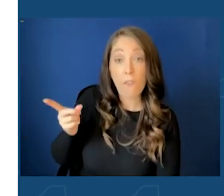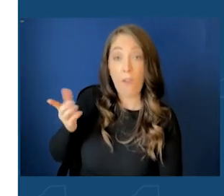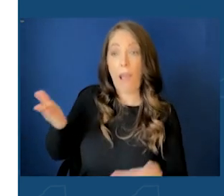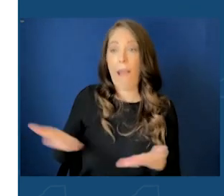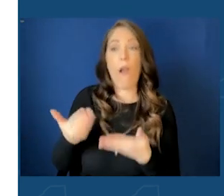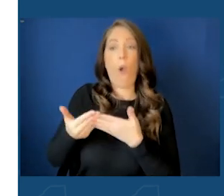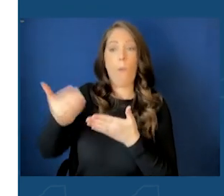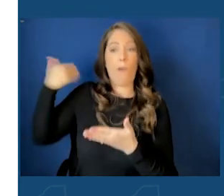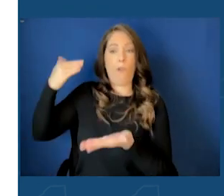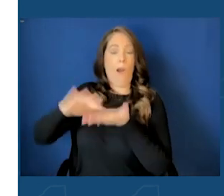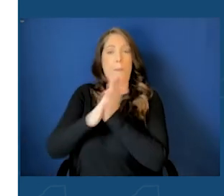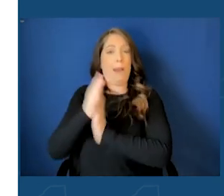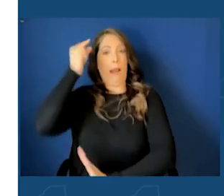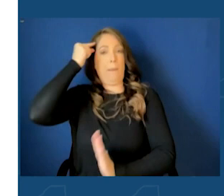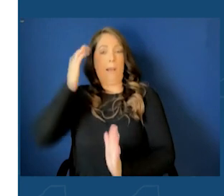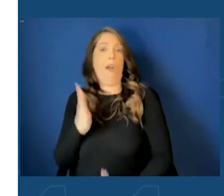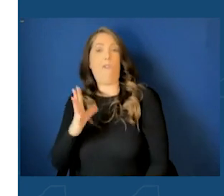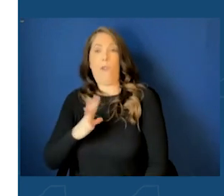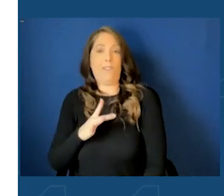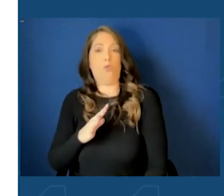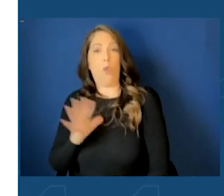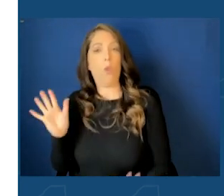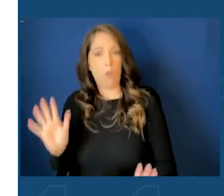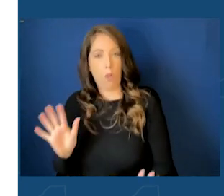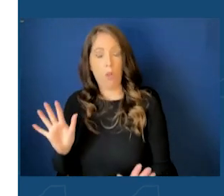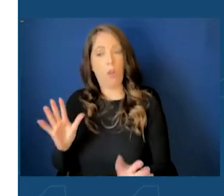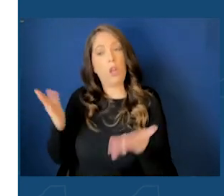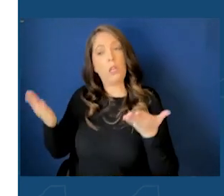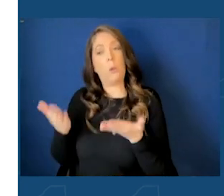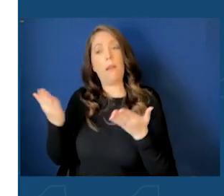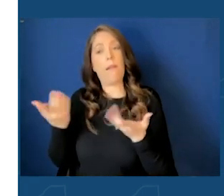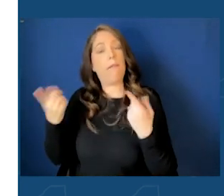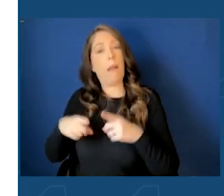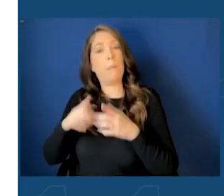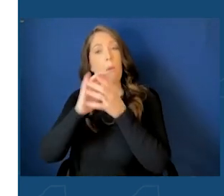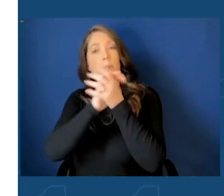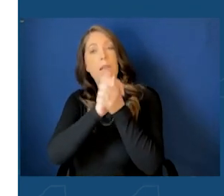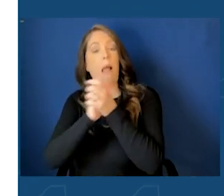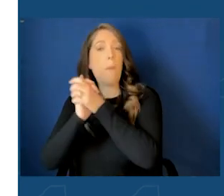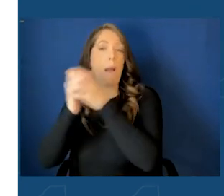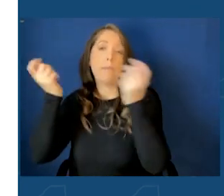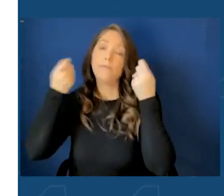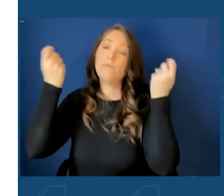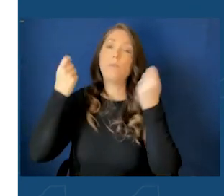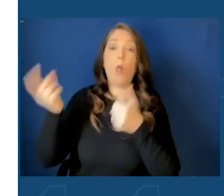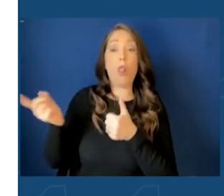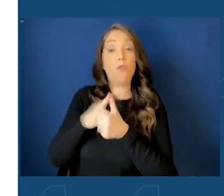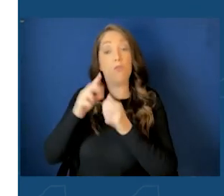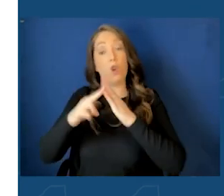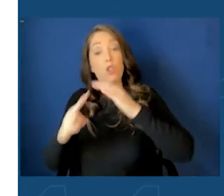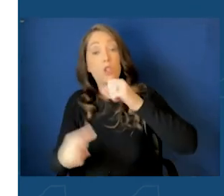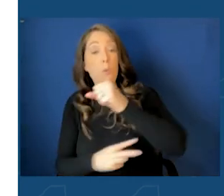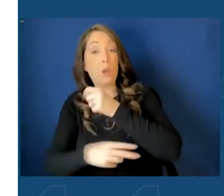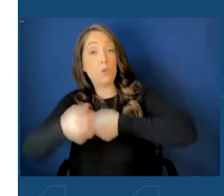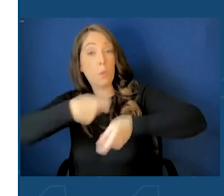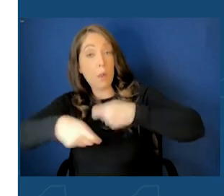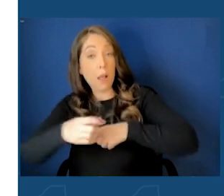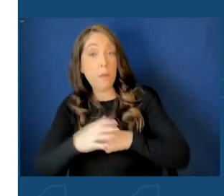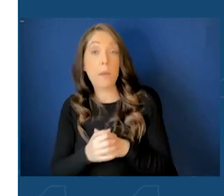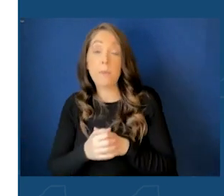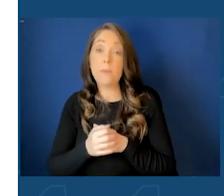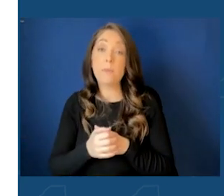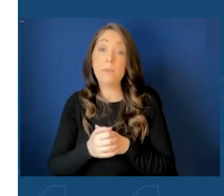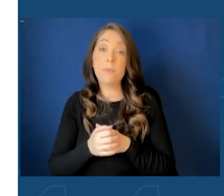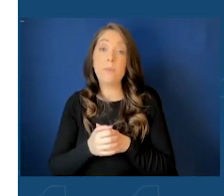became the governor. She was here when we celebrated the first bridge replacement at Cherry Lane. You were here for the milestone at